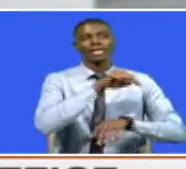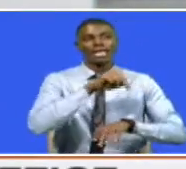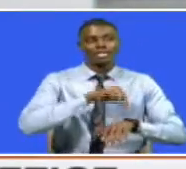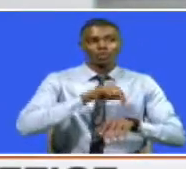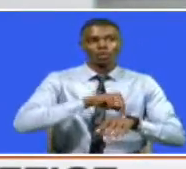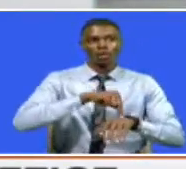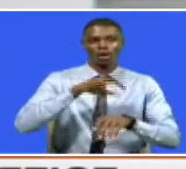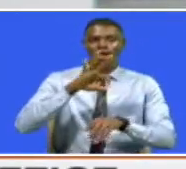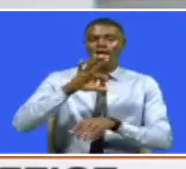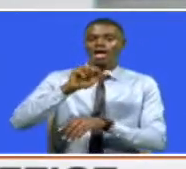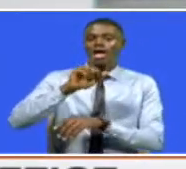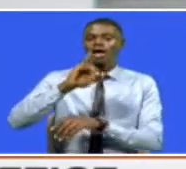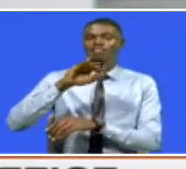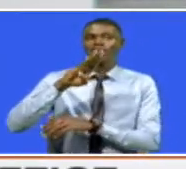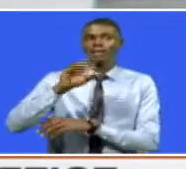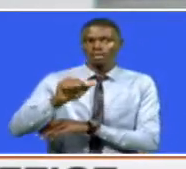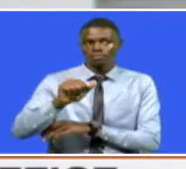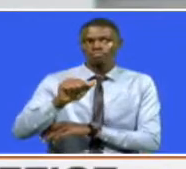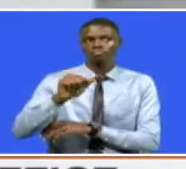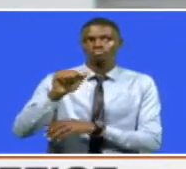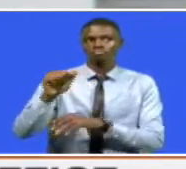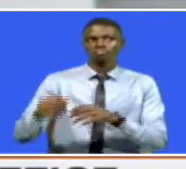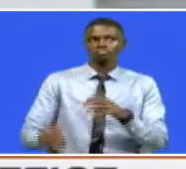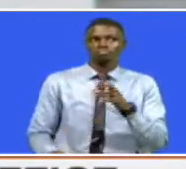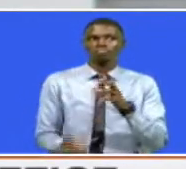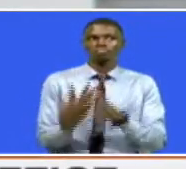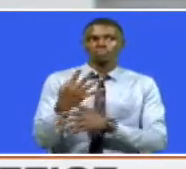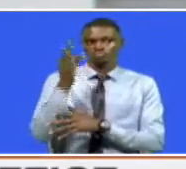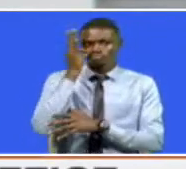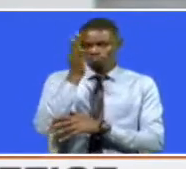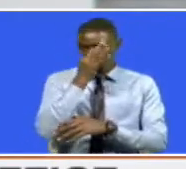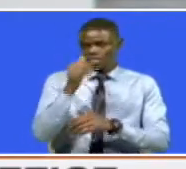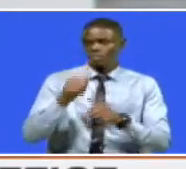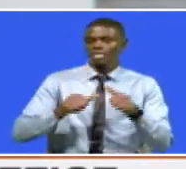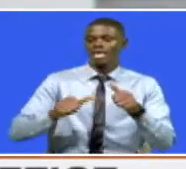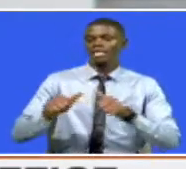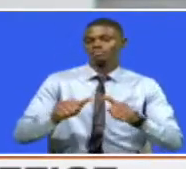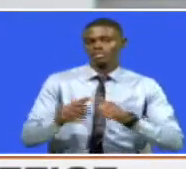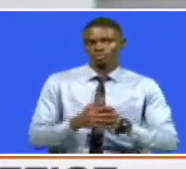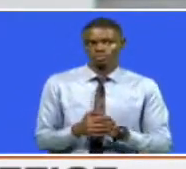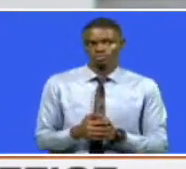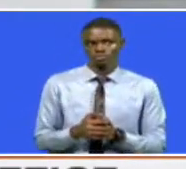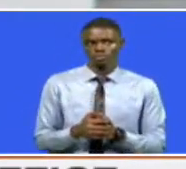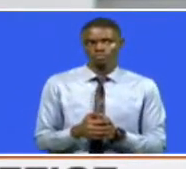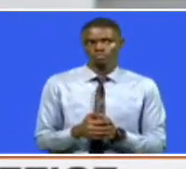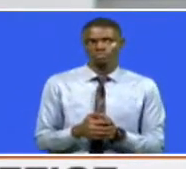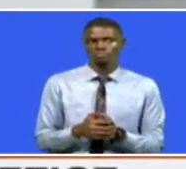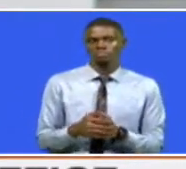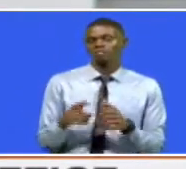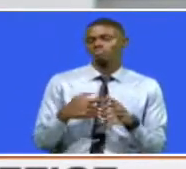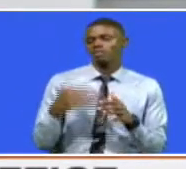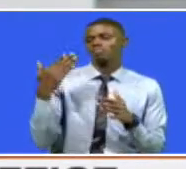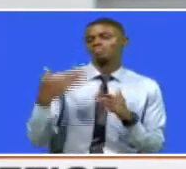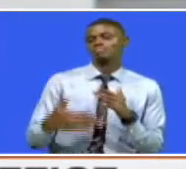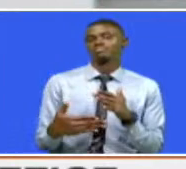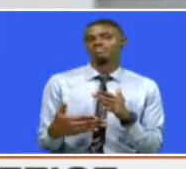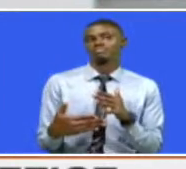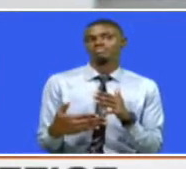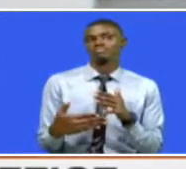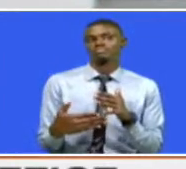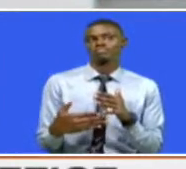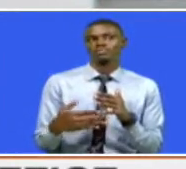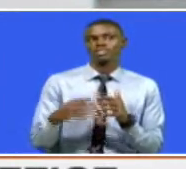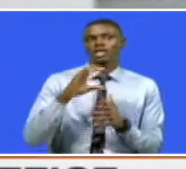optic backbone was rolled out under the Kibaki administration. It seems to have stalled. The